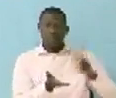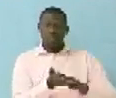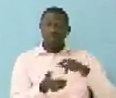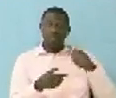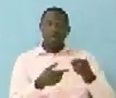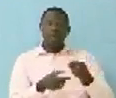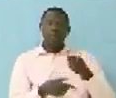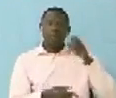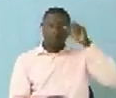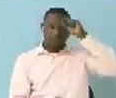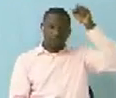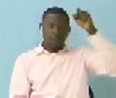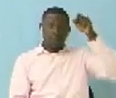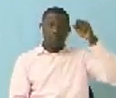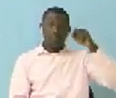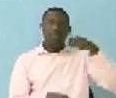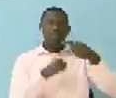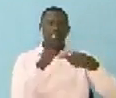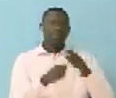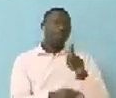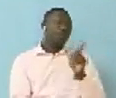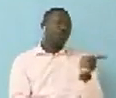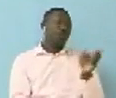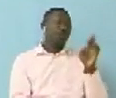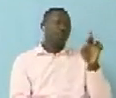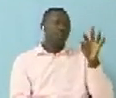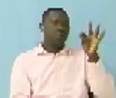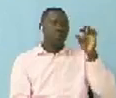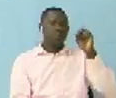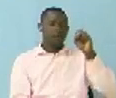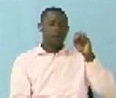GRTS participated in this process.